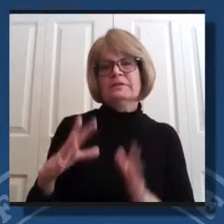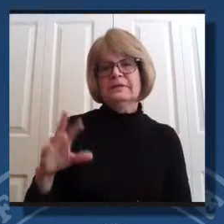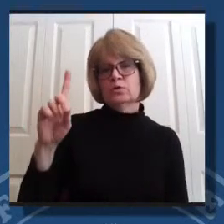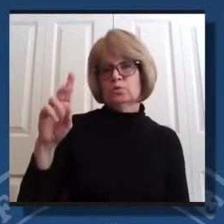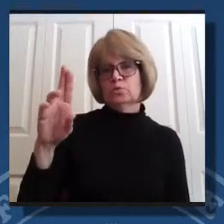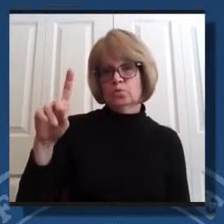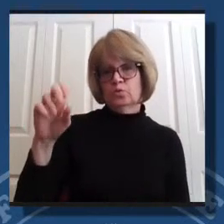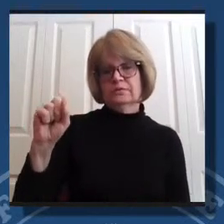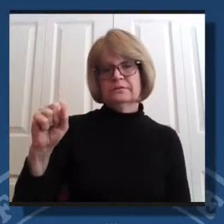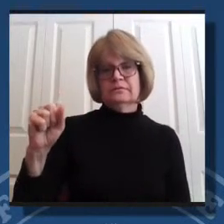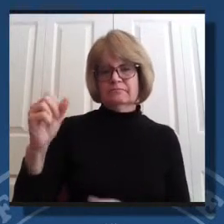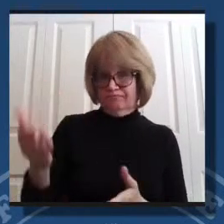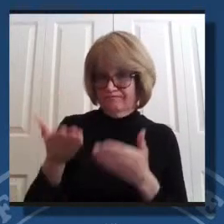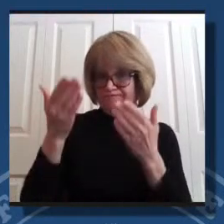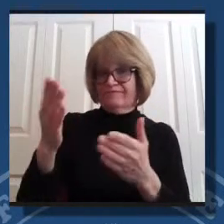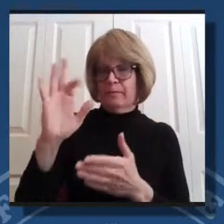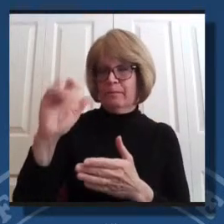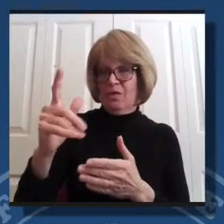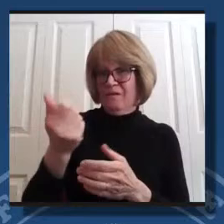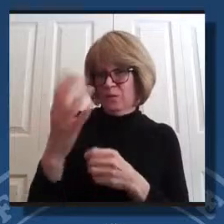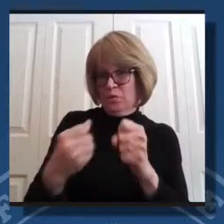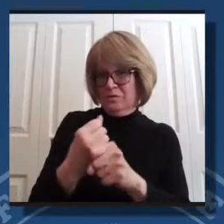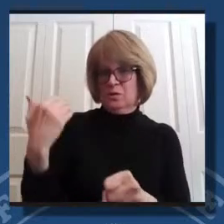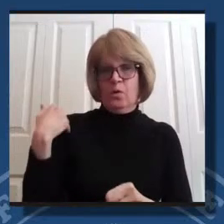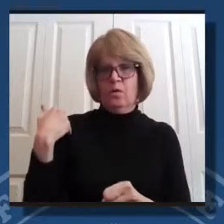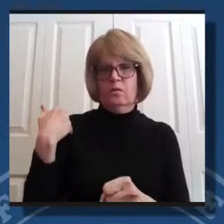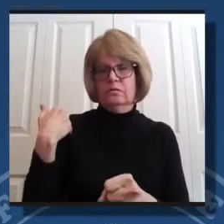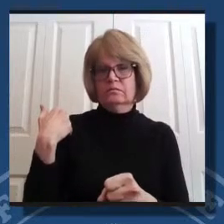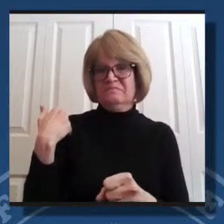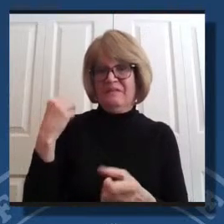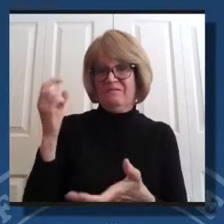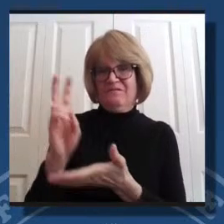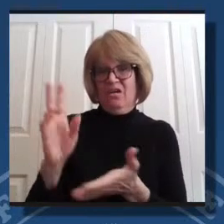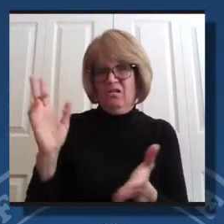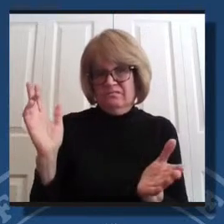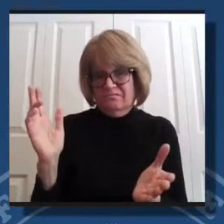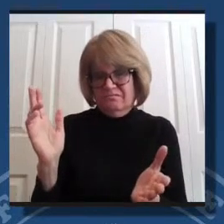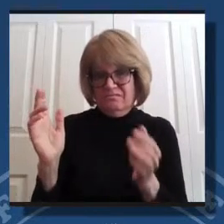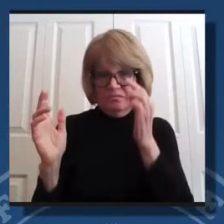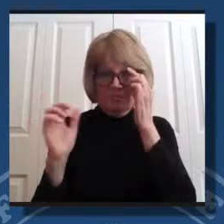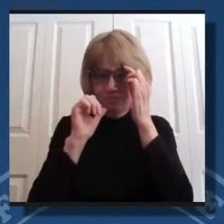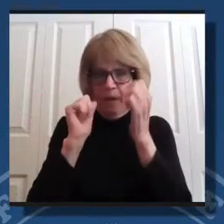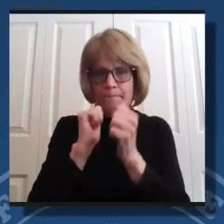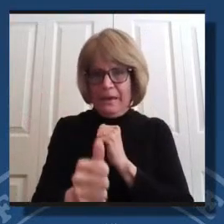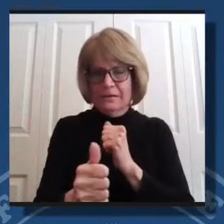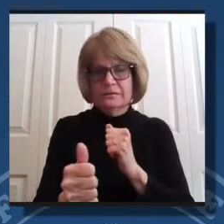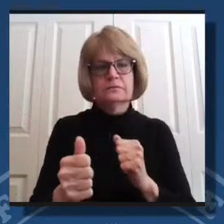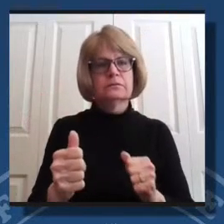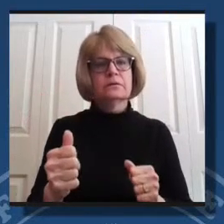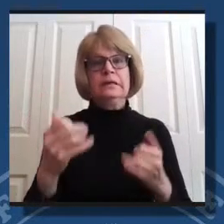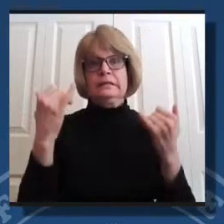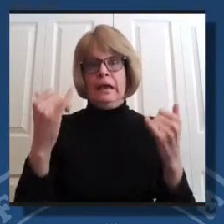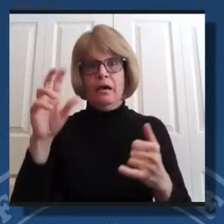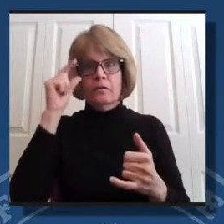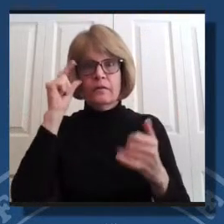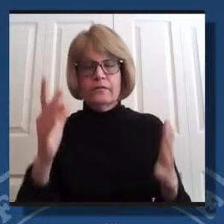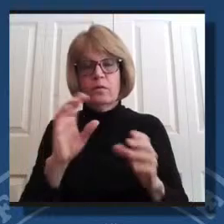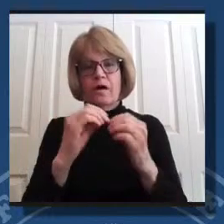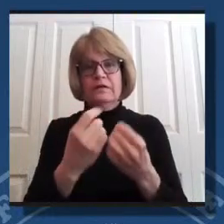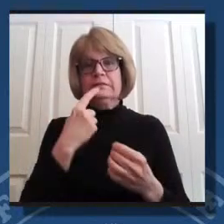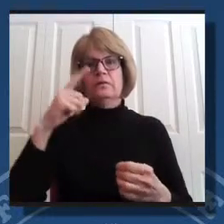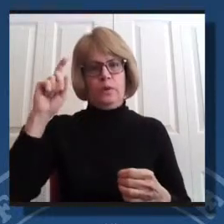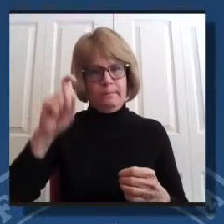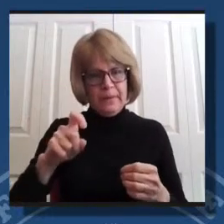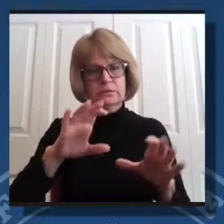bill a few years ago, and it didn't make it. And what I see now, when the governor's office came and said we have to do this open container